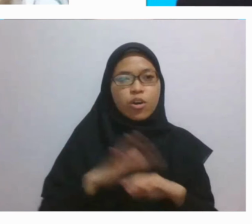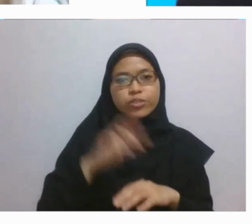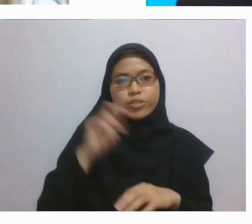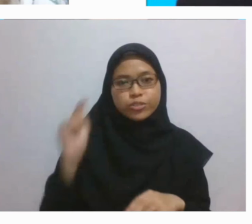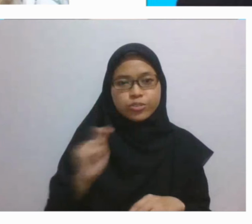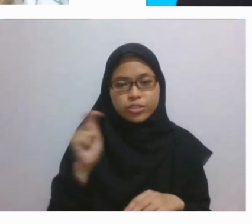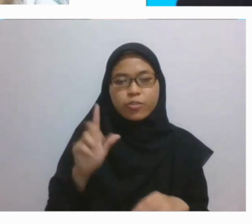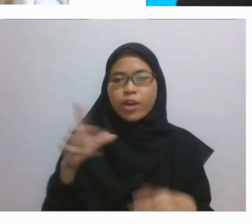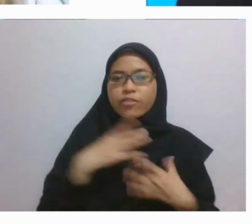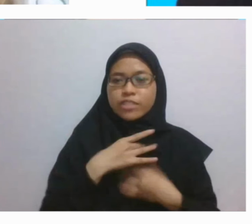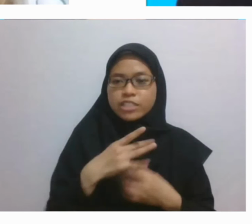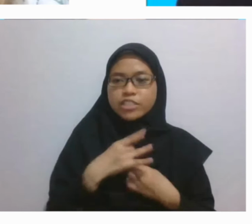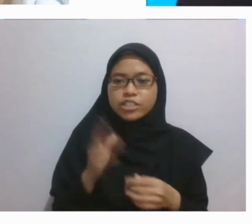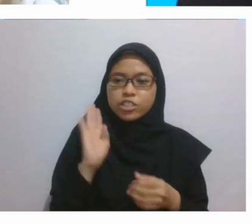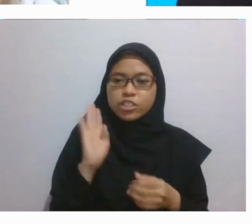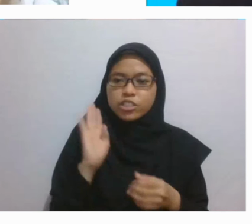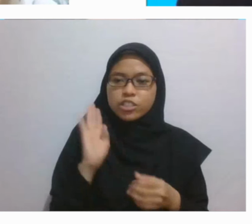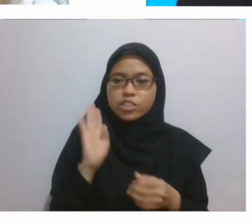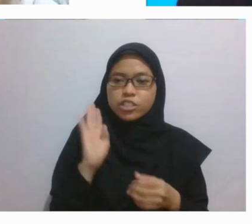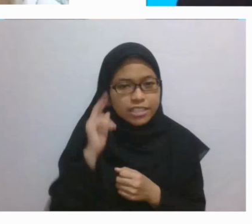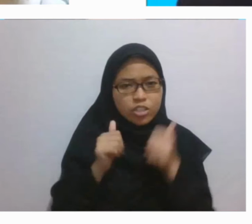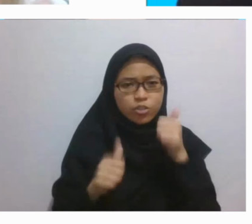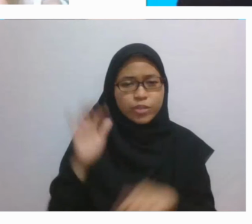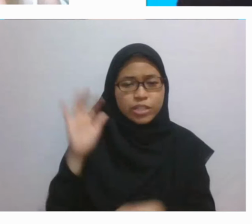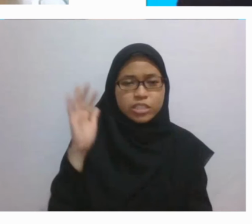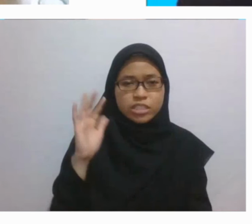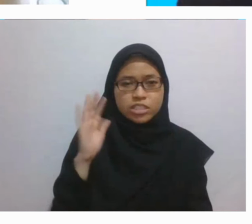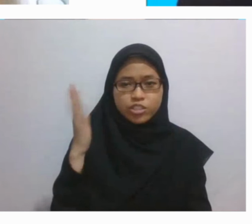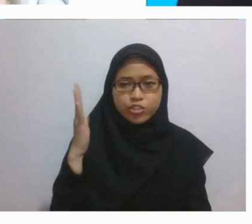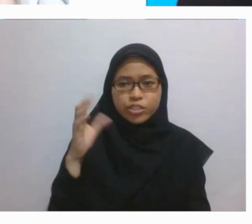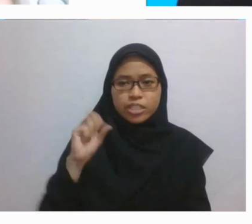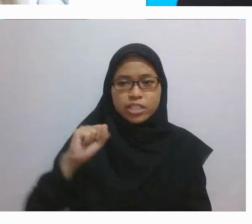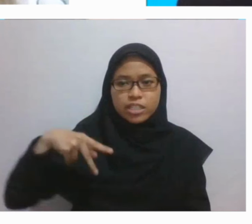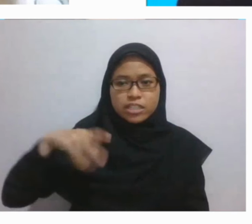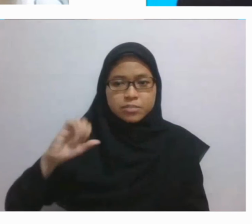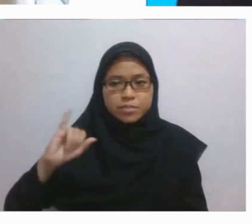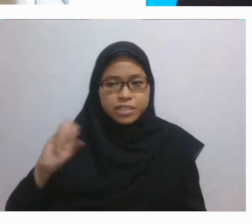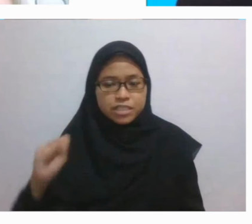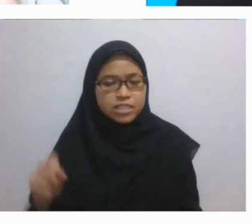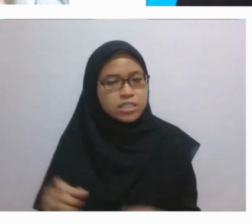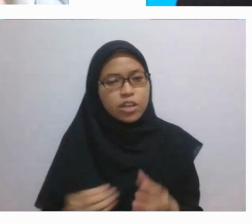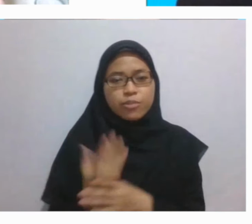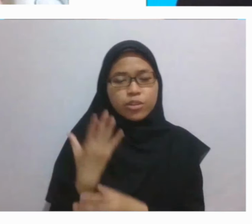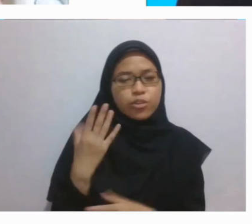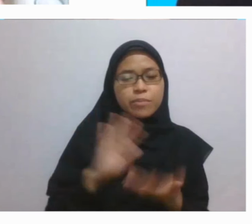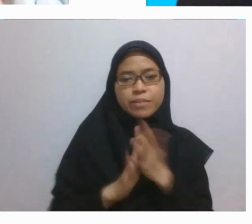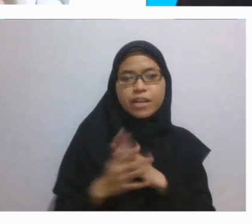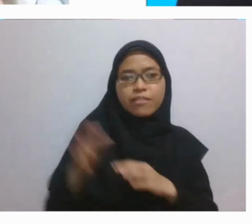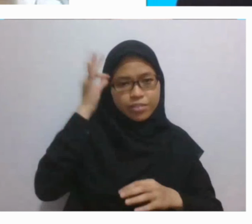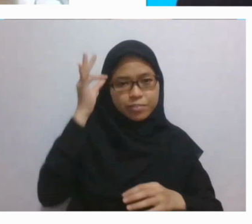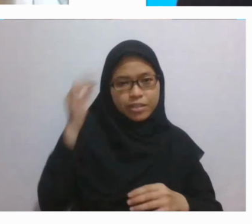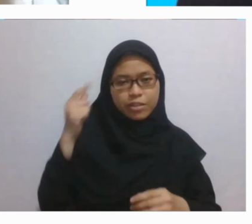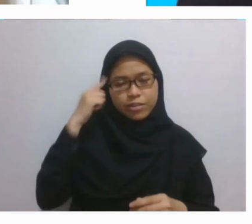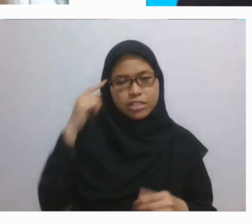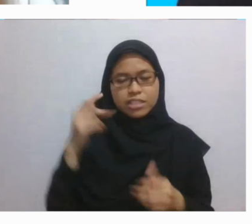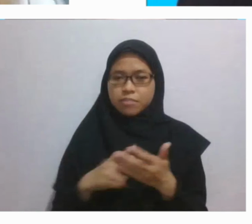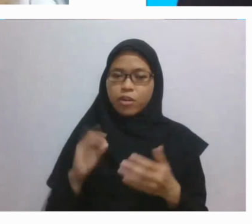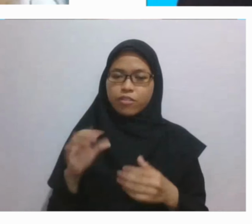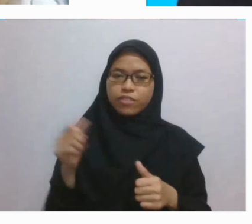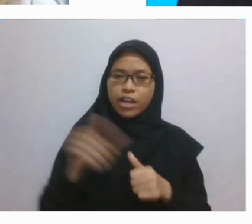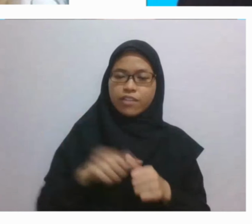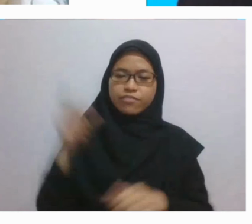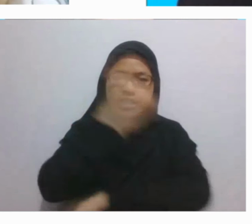talks that I heard was about which tree species that in Europe we've come to grow very familiar with and think of as part of our everyday landscape will